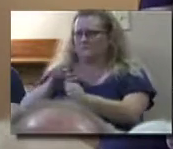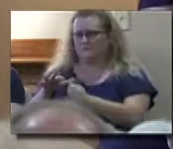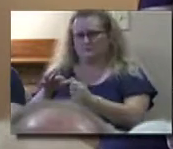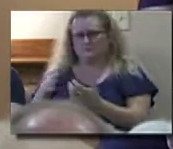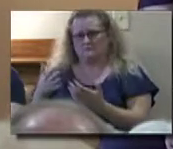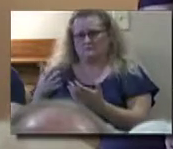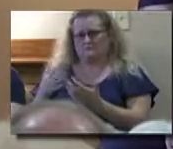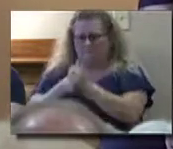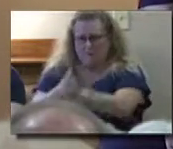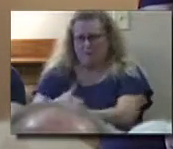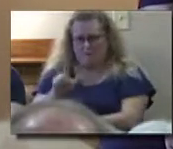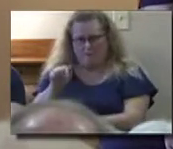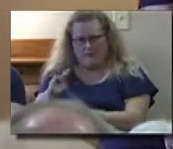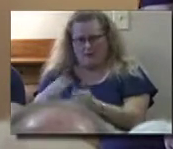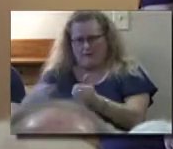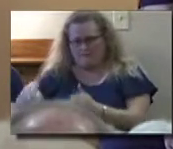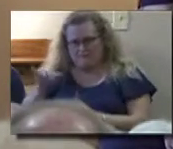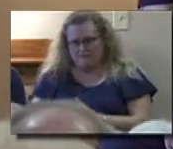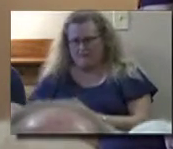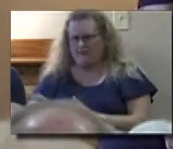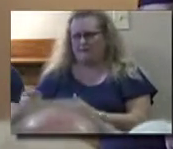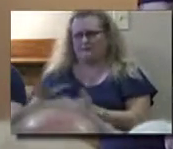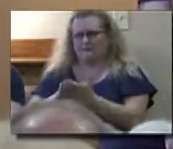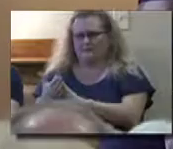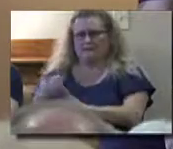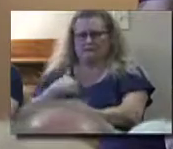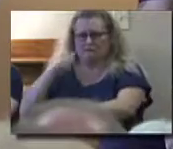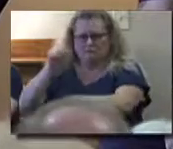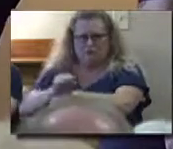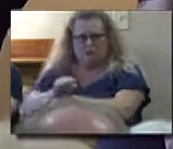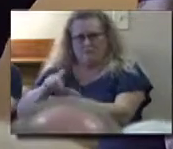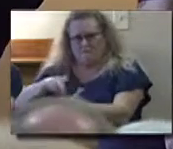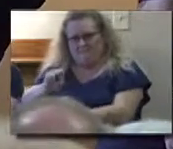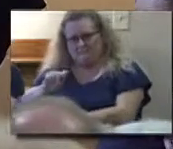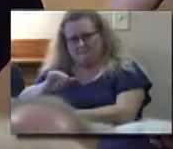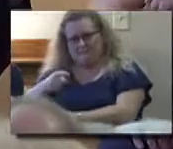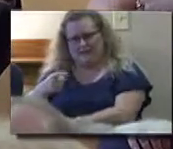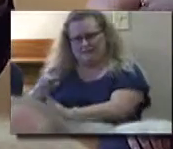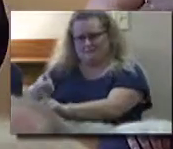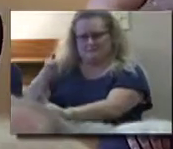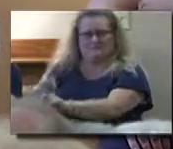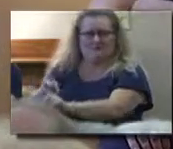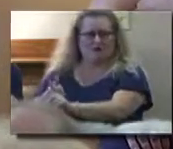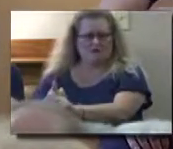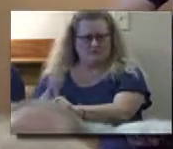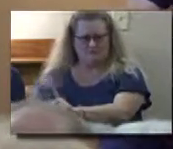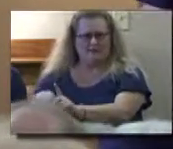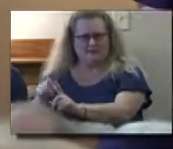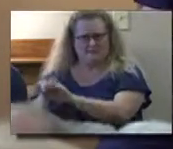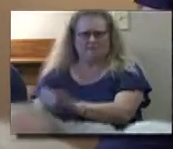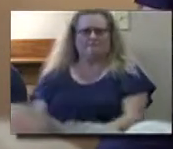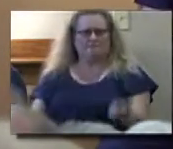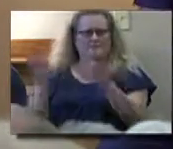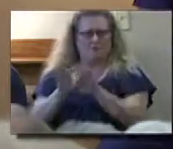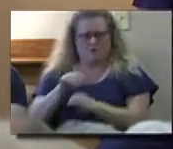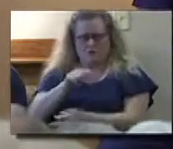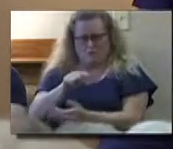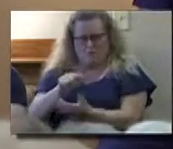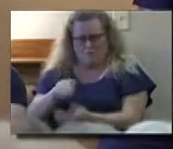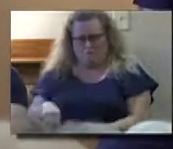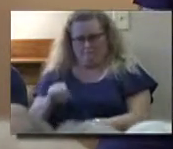tax-paying. That's really important. And I mean that, not, it sounds funny, but when you pay